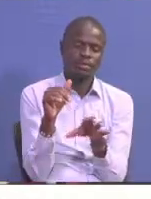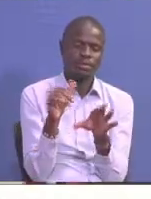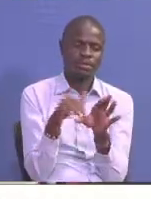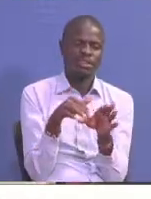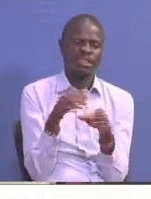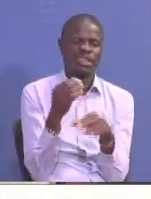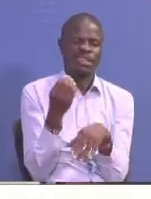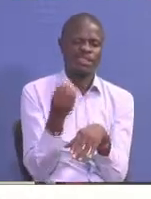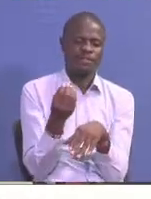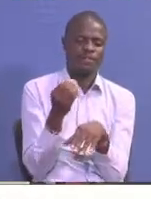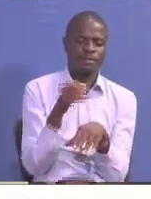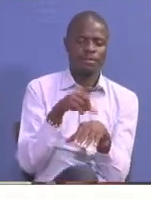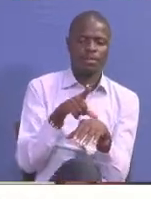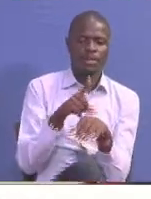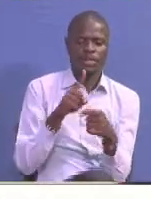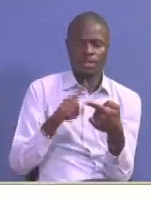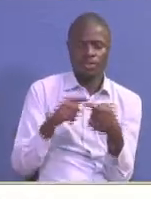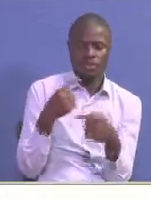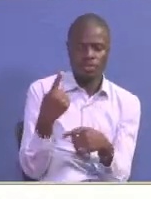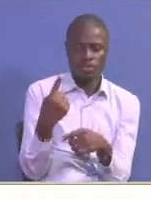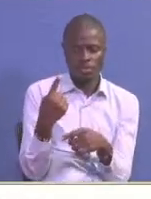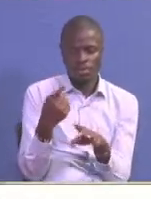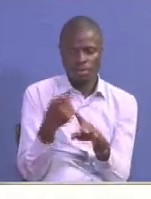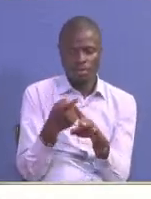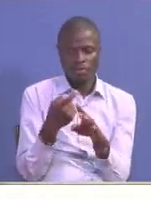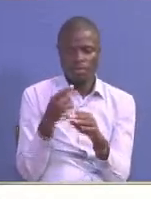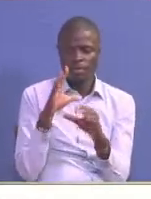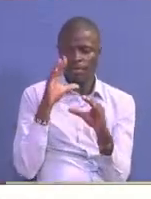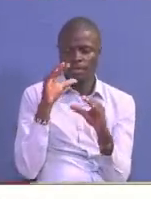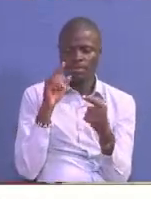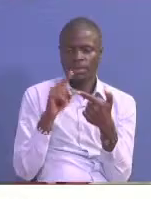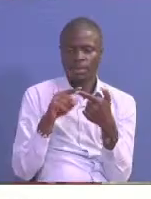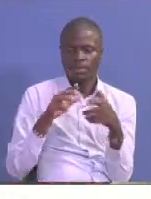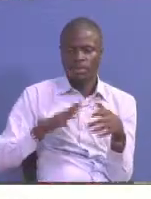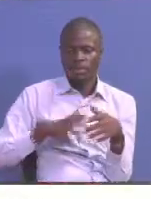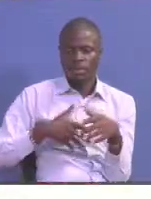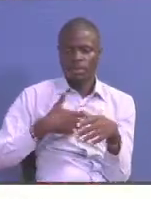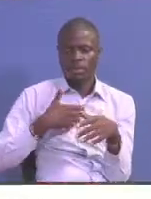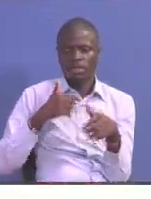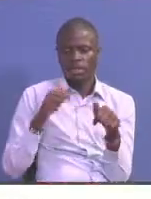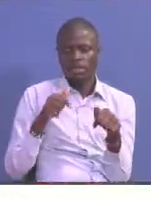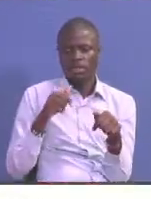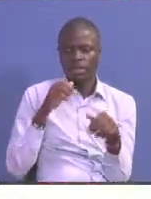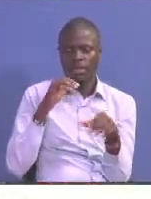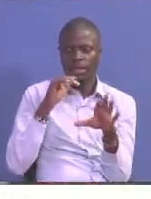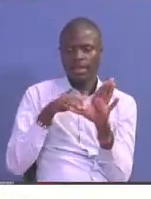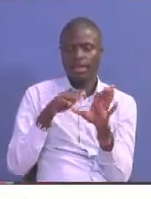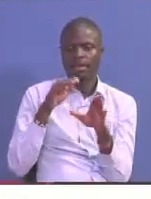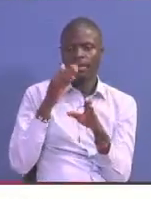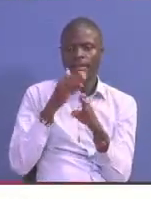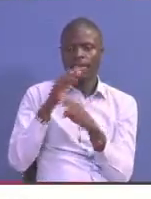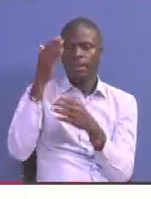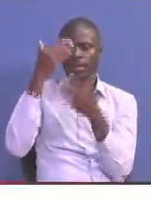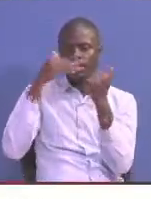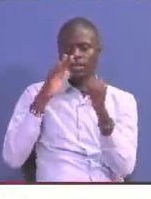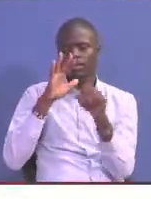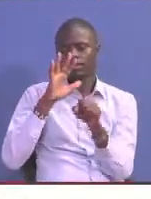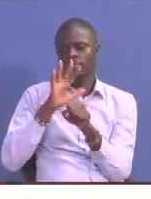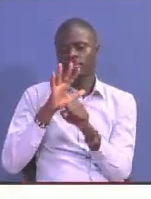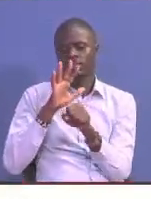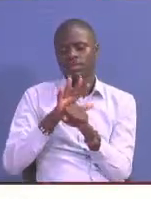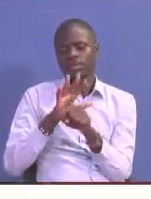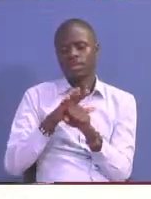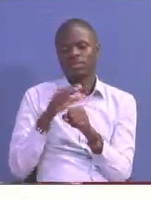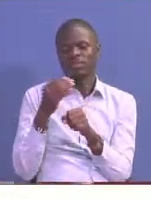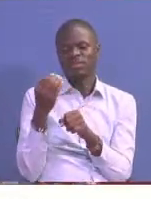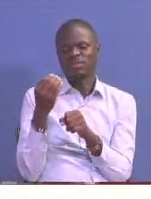a few minutes to one from the speeches to the entertainment here at the amphitheater. Just a number of key